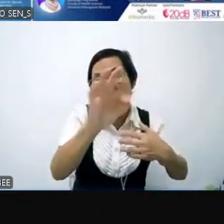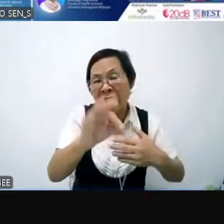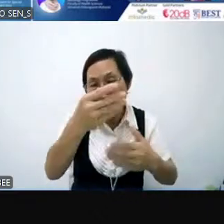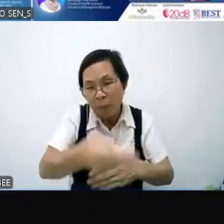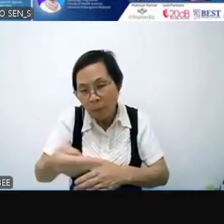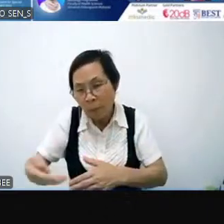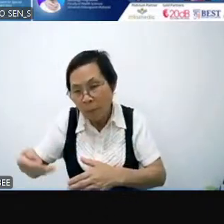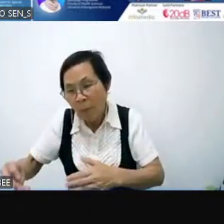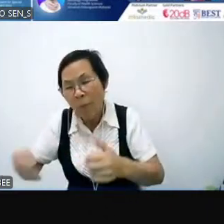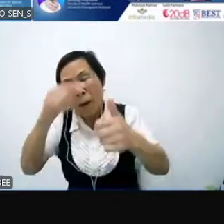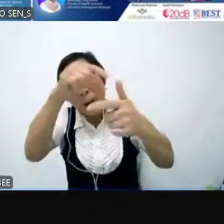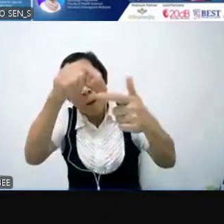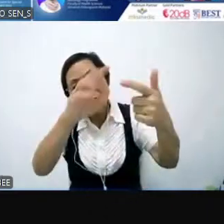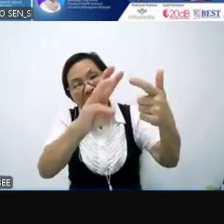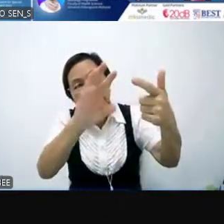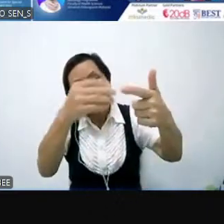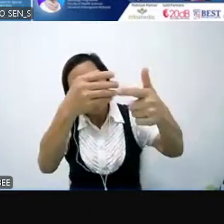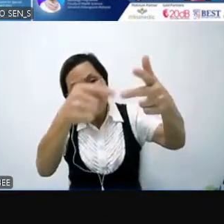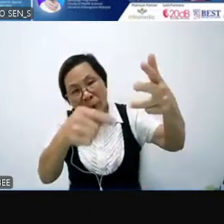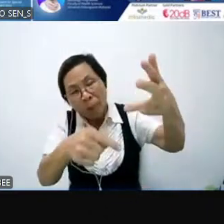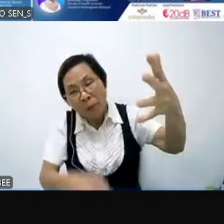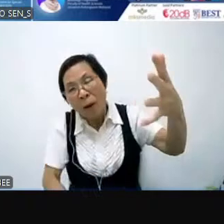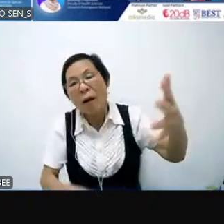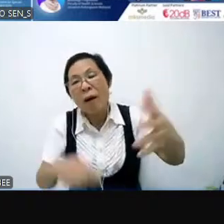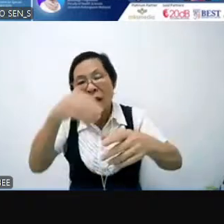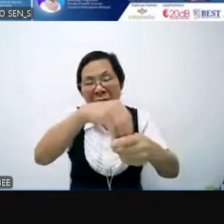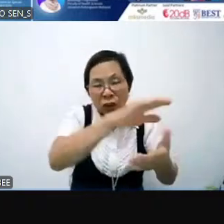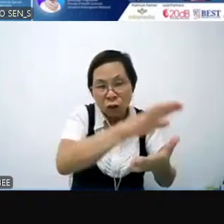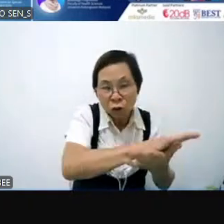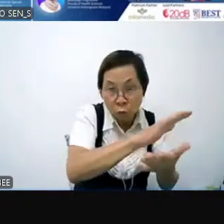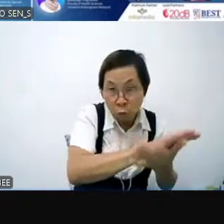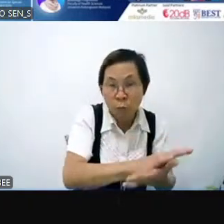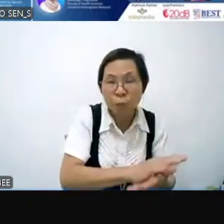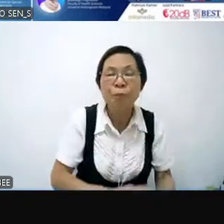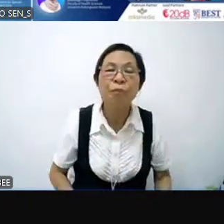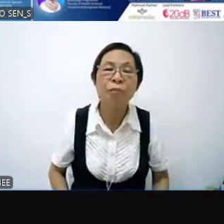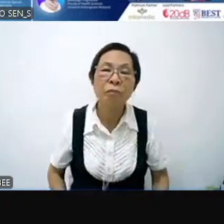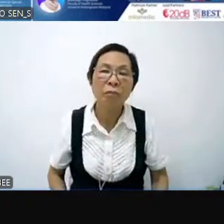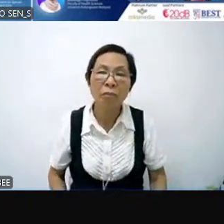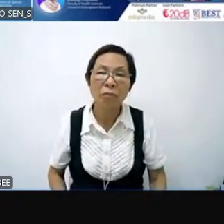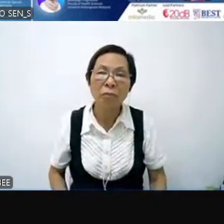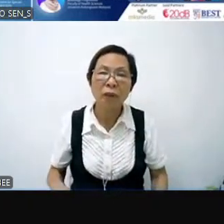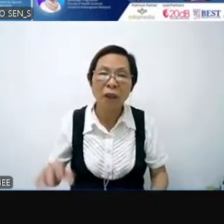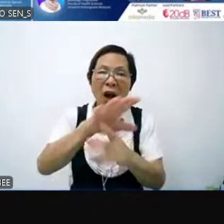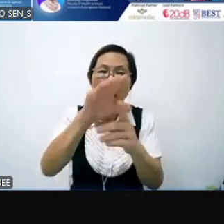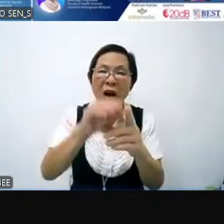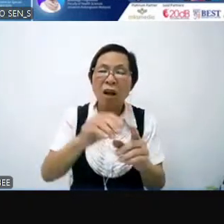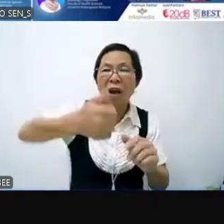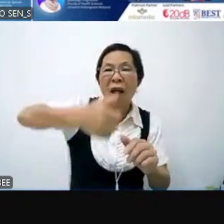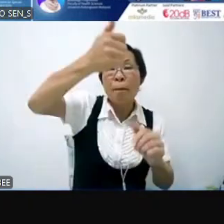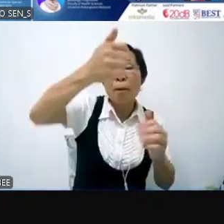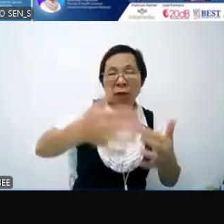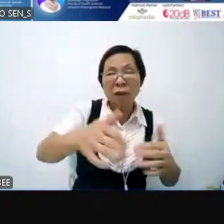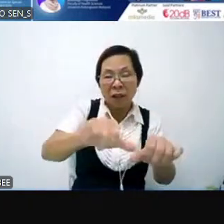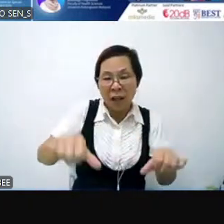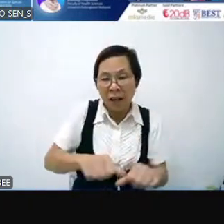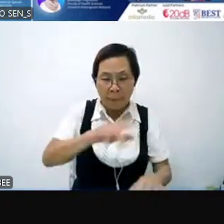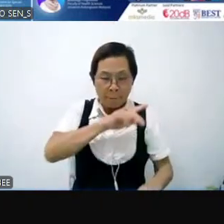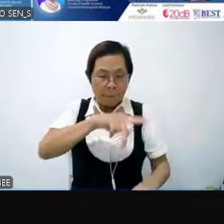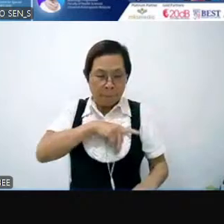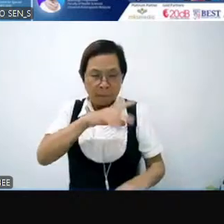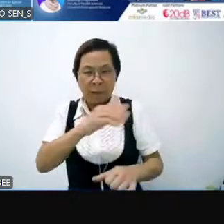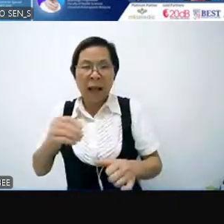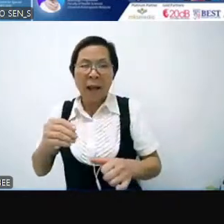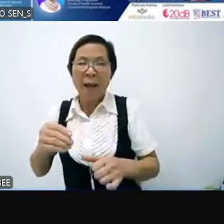8 sections was emailed to school in the States. The checklist covers key areas such as personal and assistive